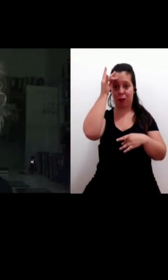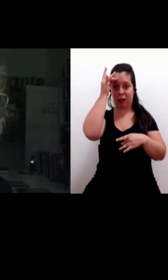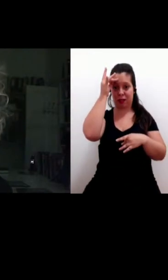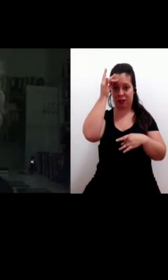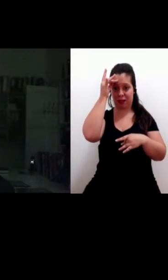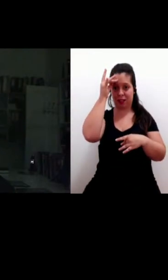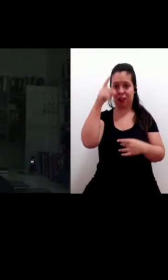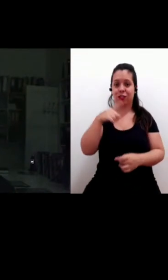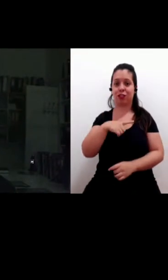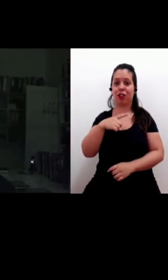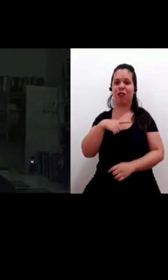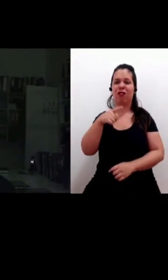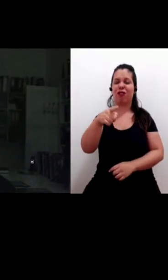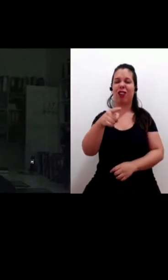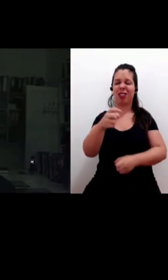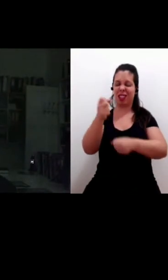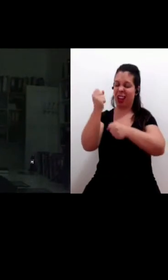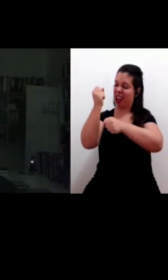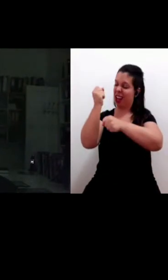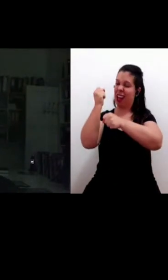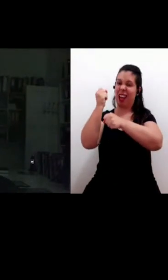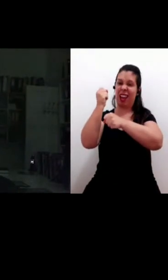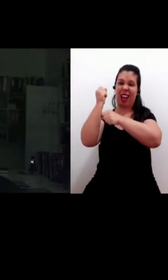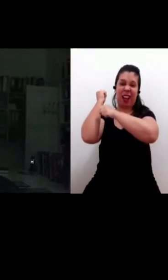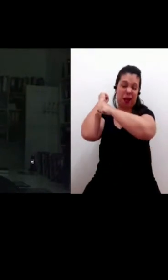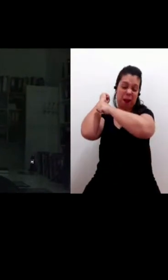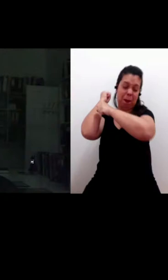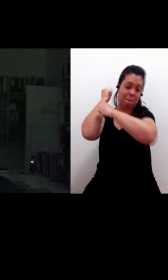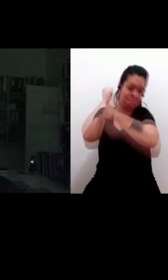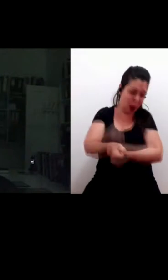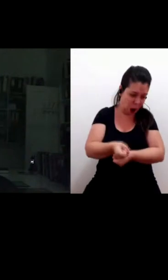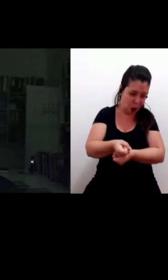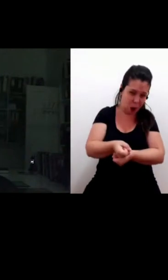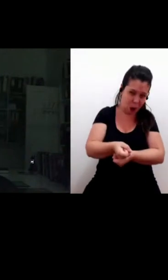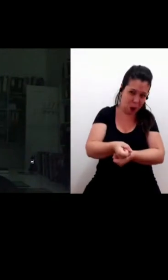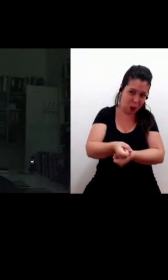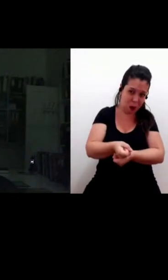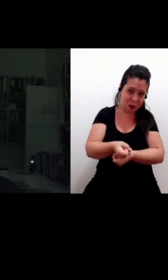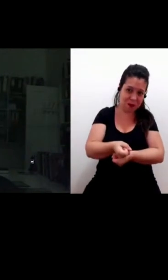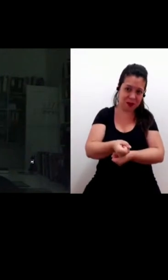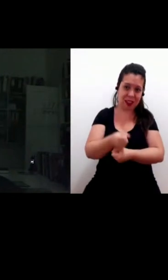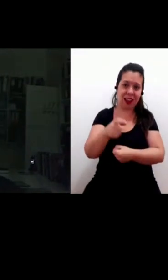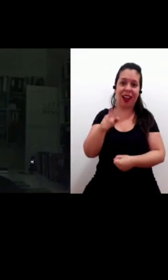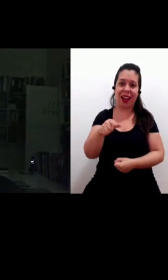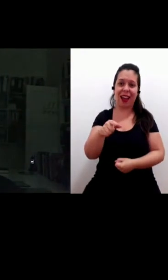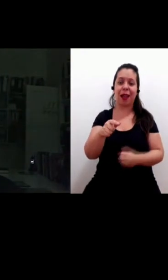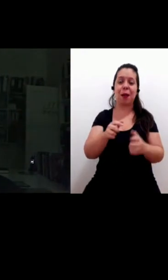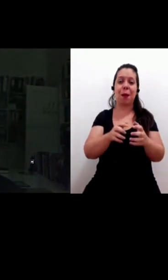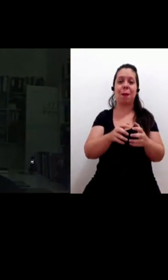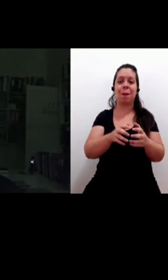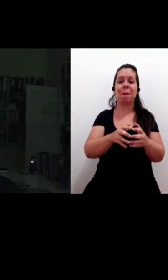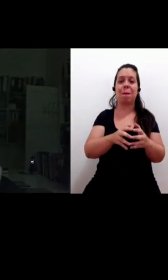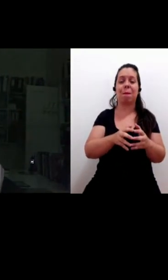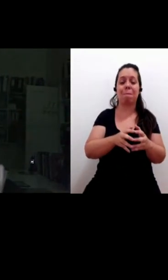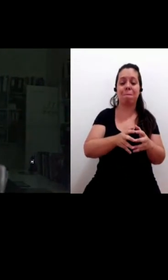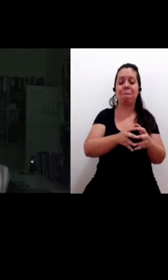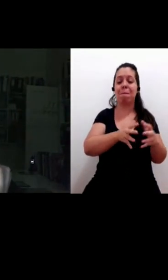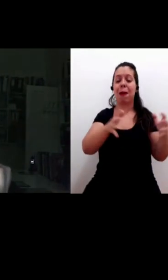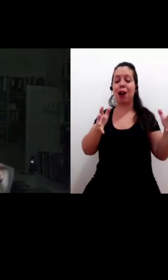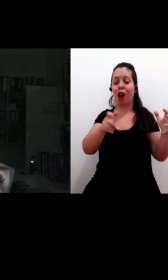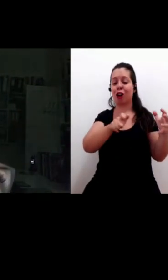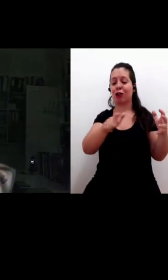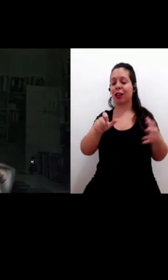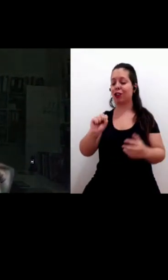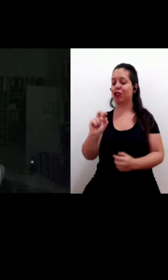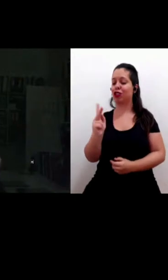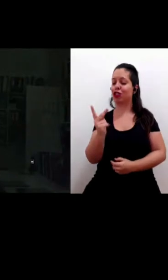DCP. And the film is called Bigger Than the Shining. Yes. Tell us a bit about it.